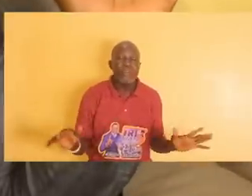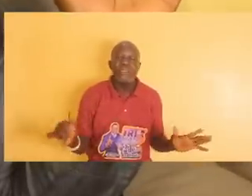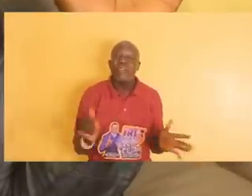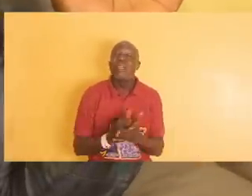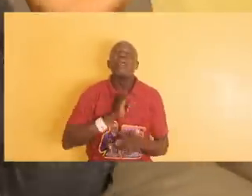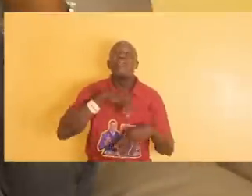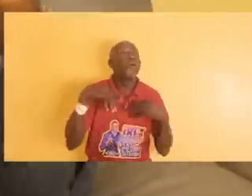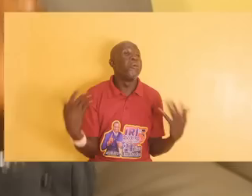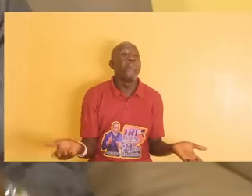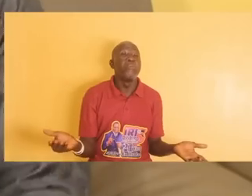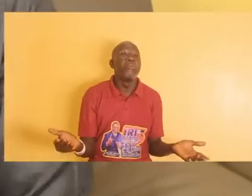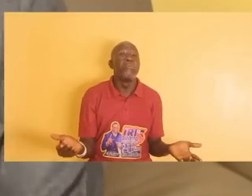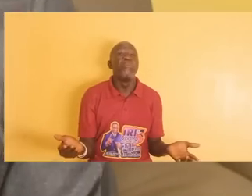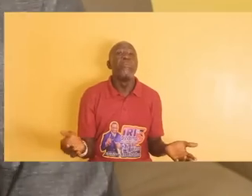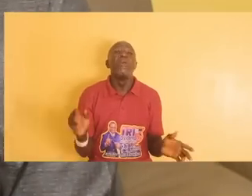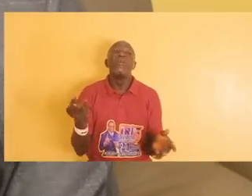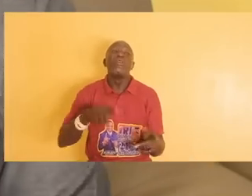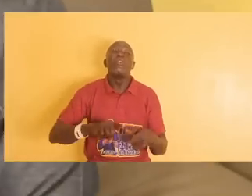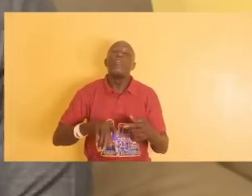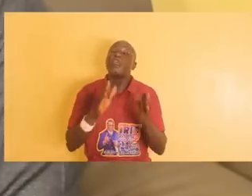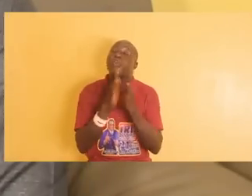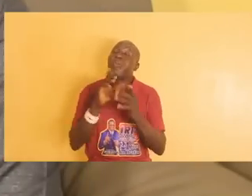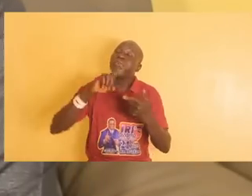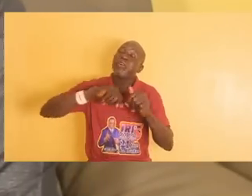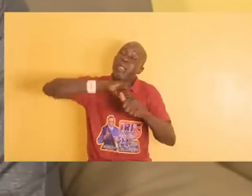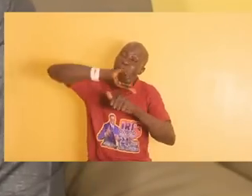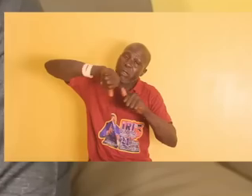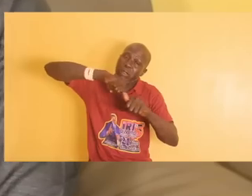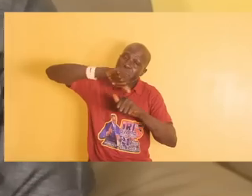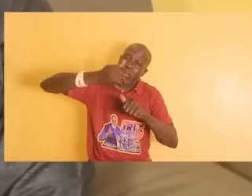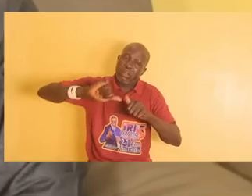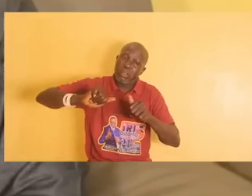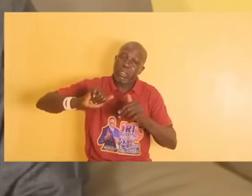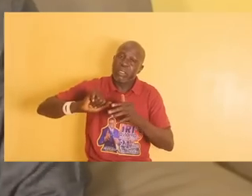That's all. Code Badua, you should pray to the all.